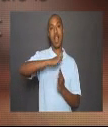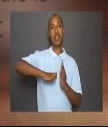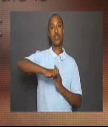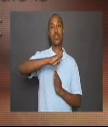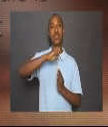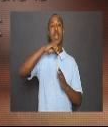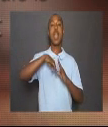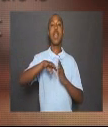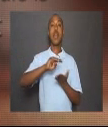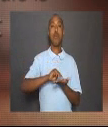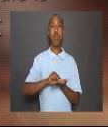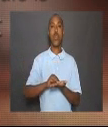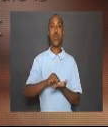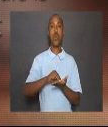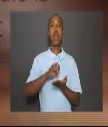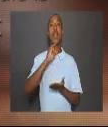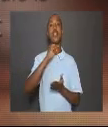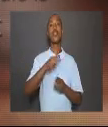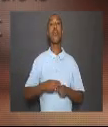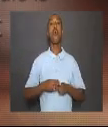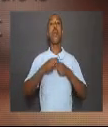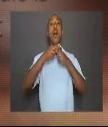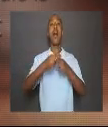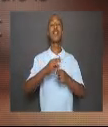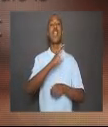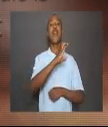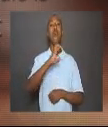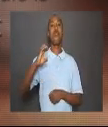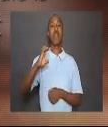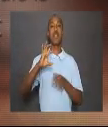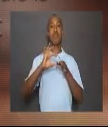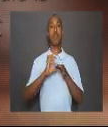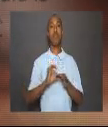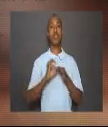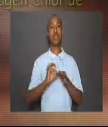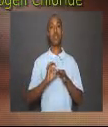in a molecule is known as a covalent bond.